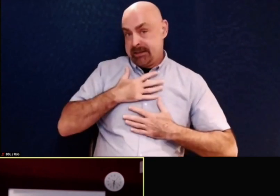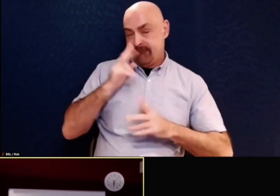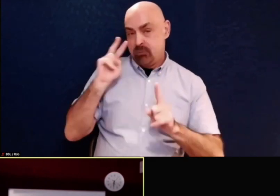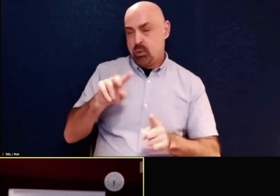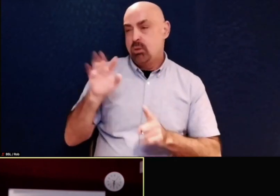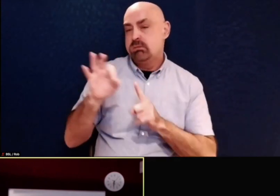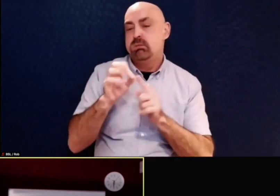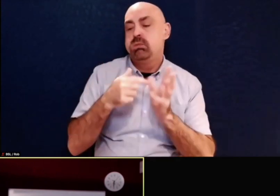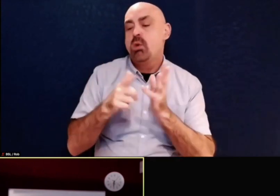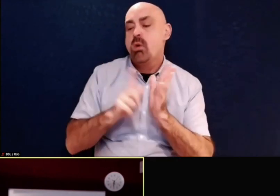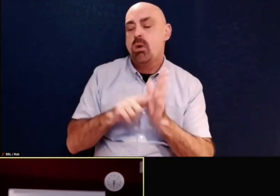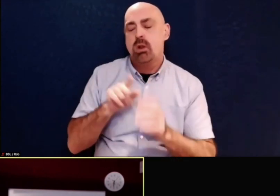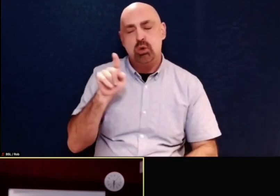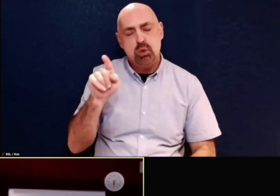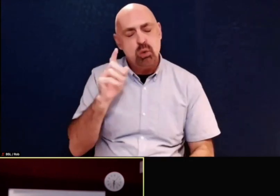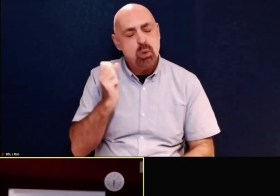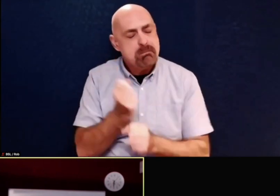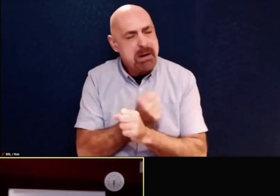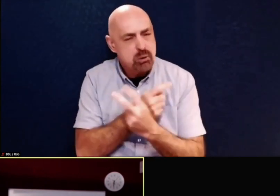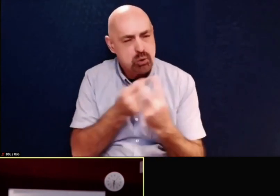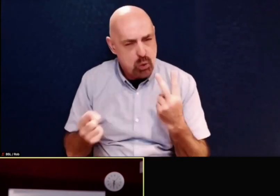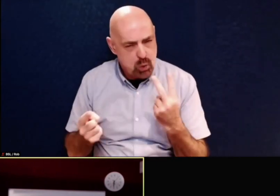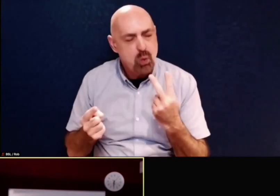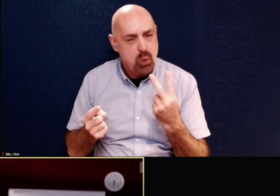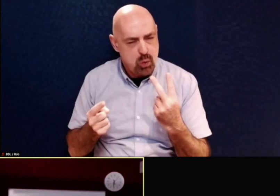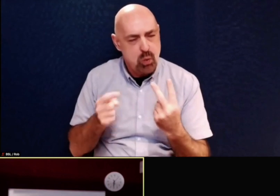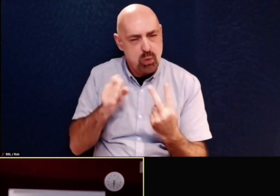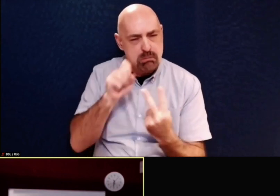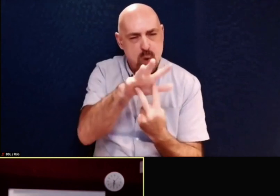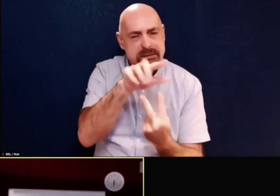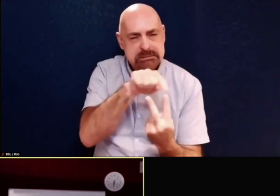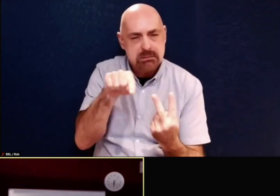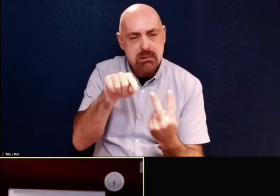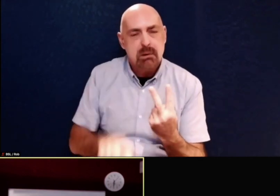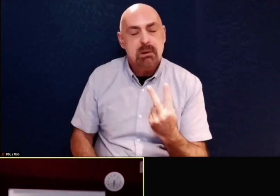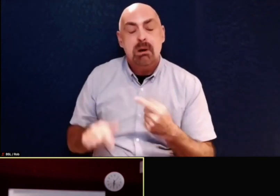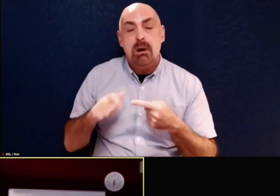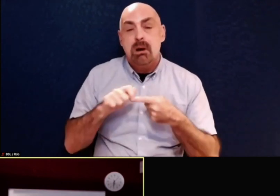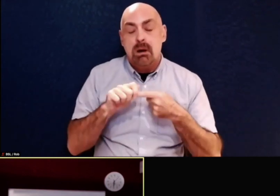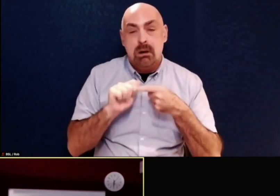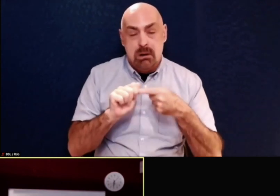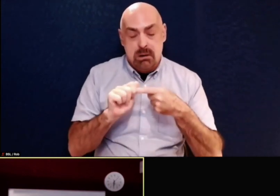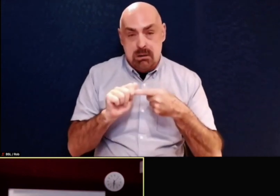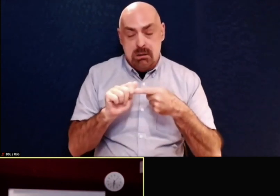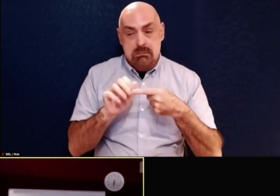making two fundamentally important points. One is